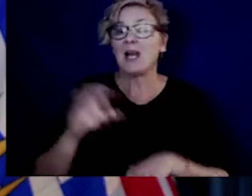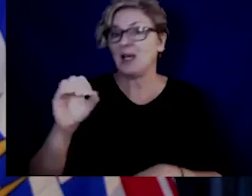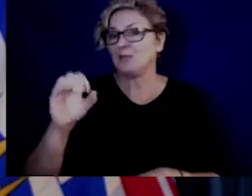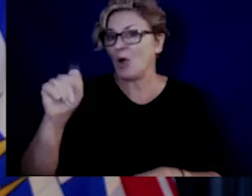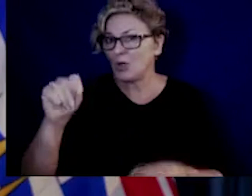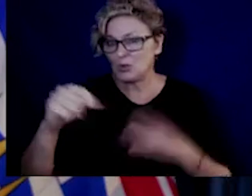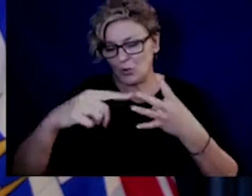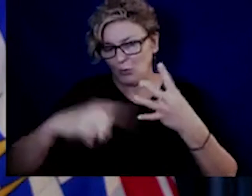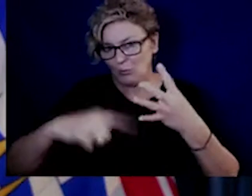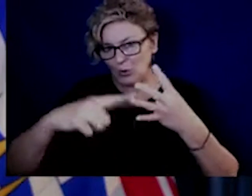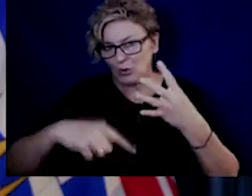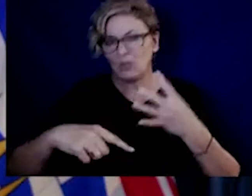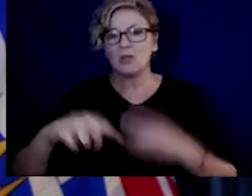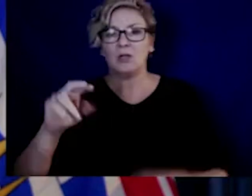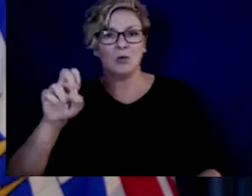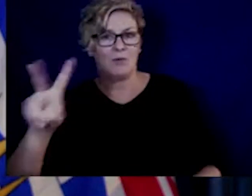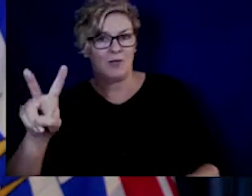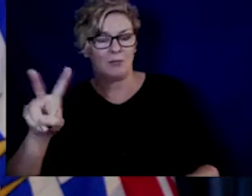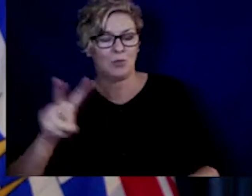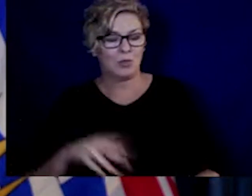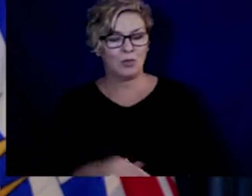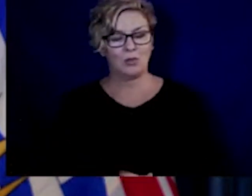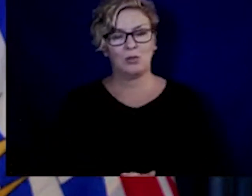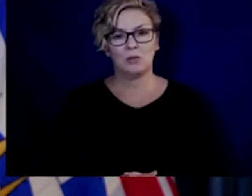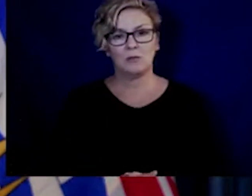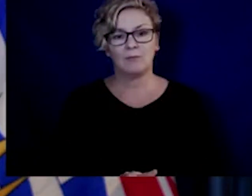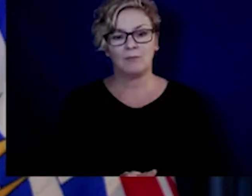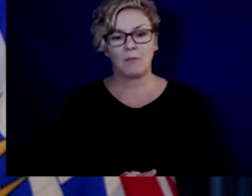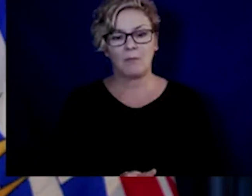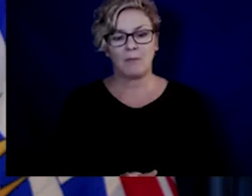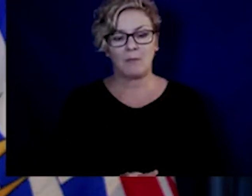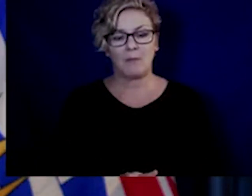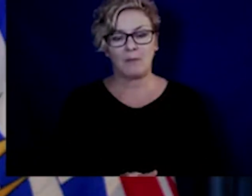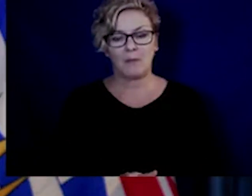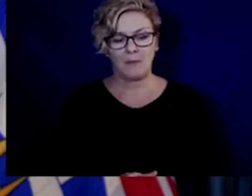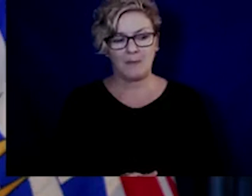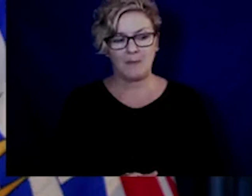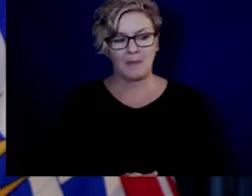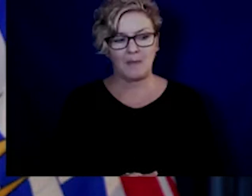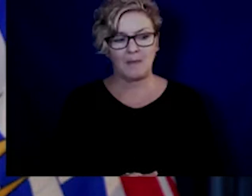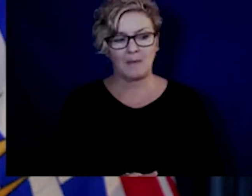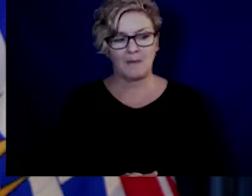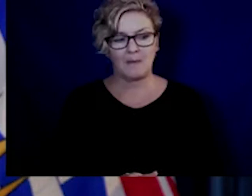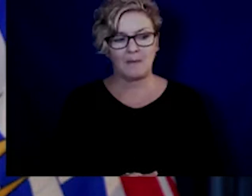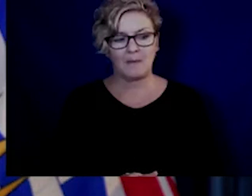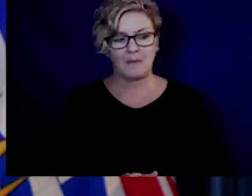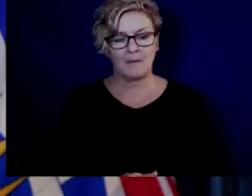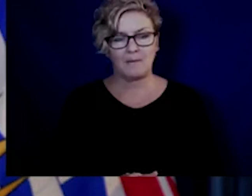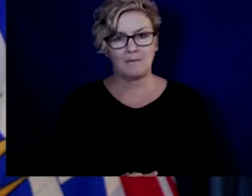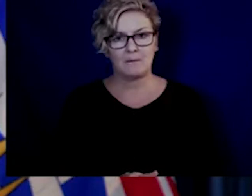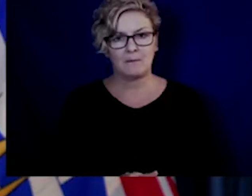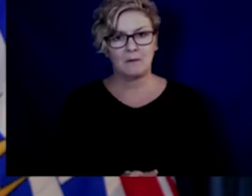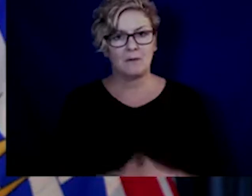people's options, if you want to get it, as I say, if you call a pharmacy in Victoria now, the best you'll likely get is put on a wait list. Do I understand correctly, you could go